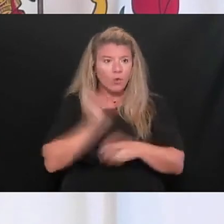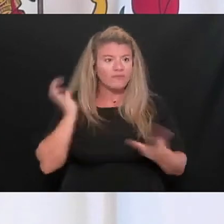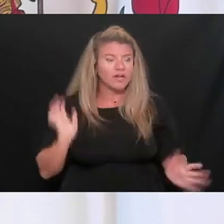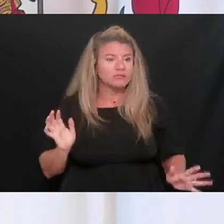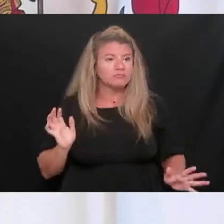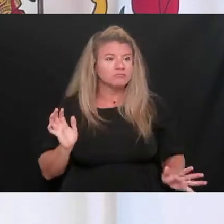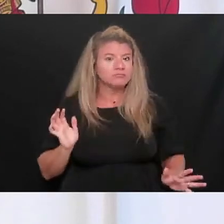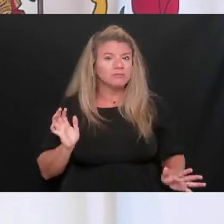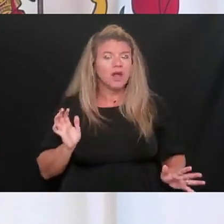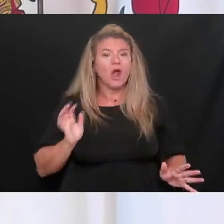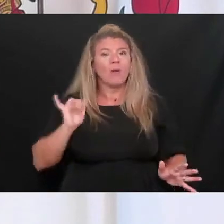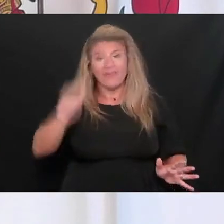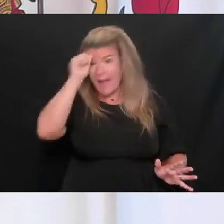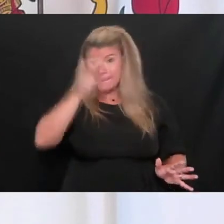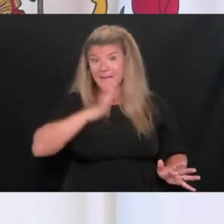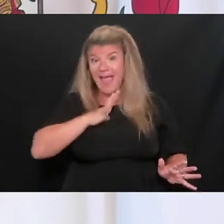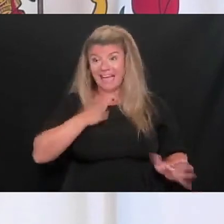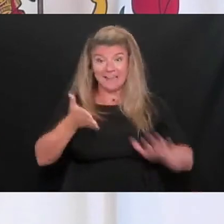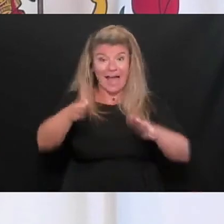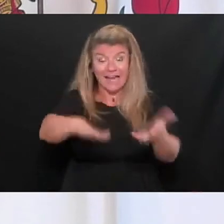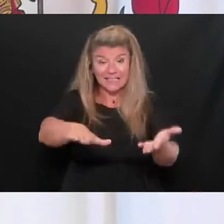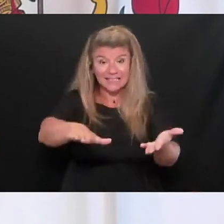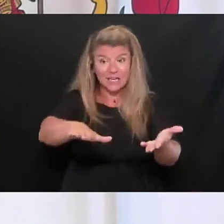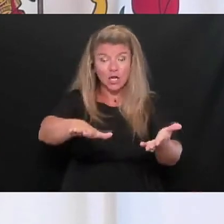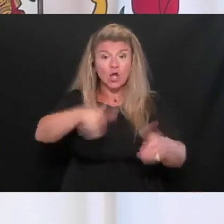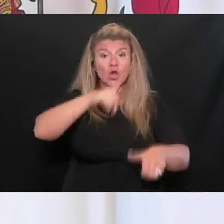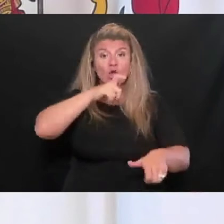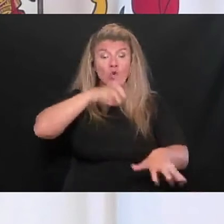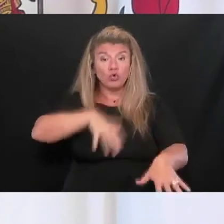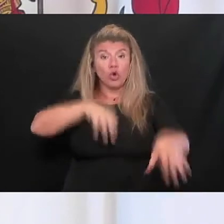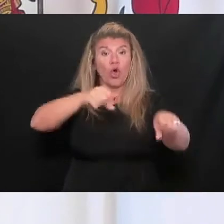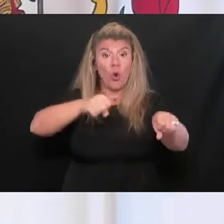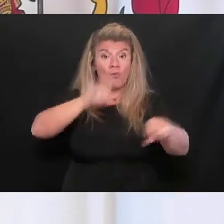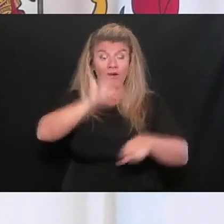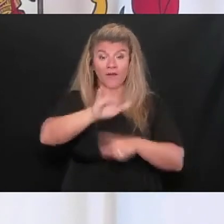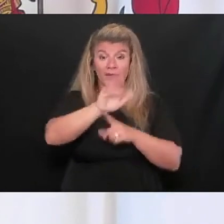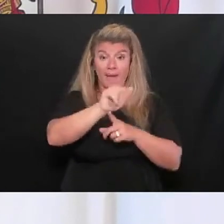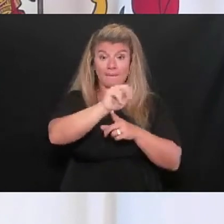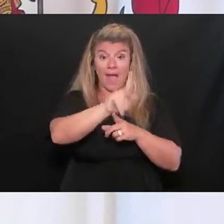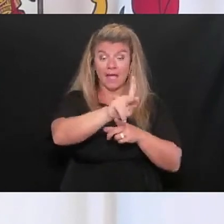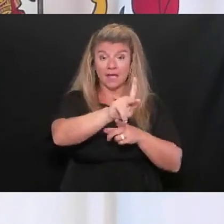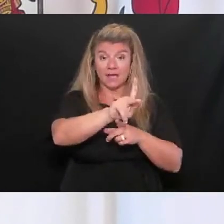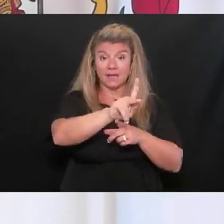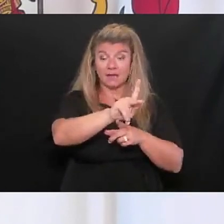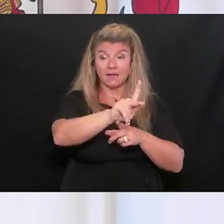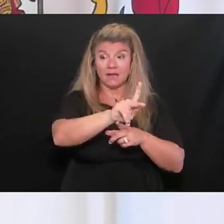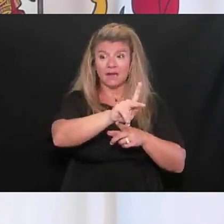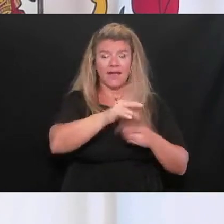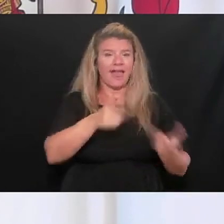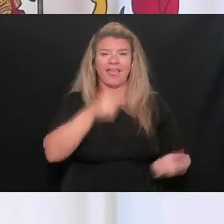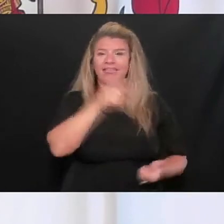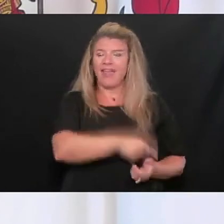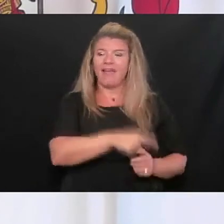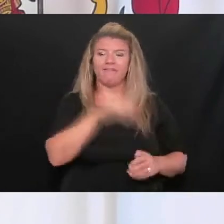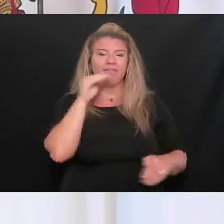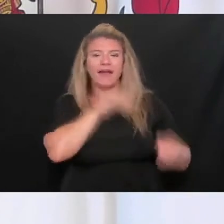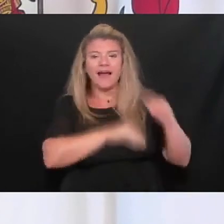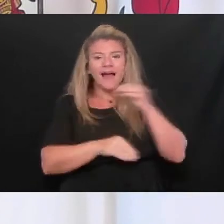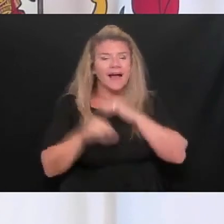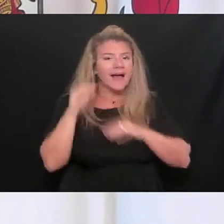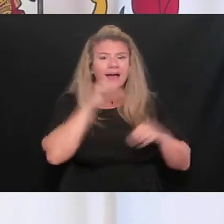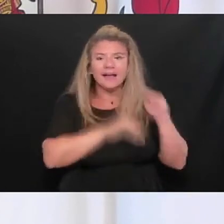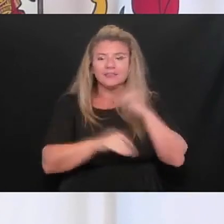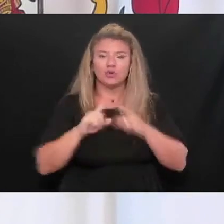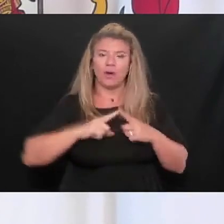Worth died, the people that took over right behind that have absolutely betrayed us every way you can do